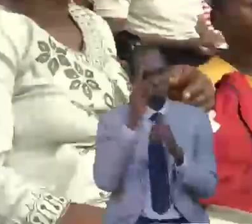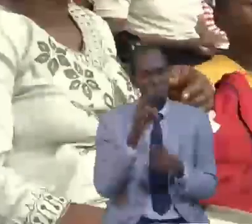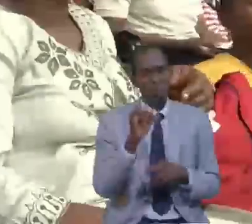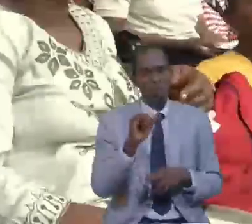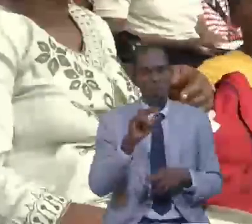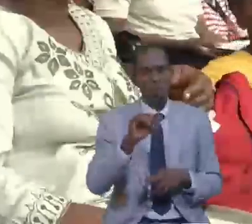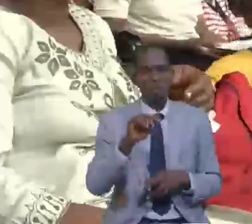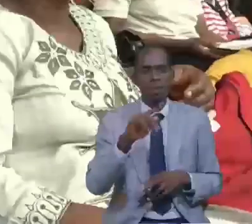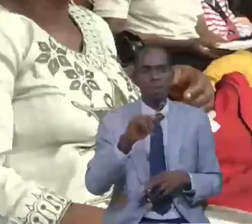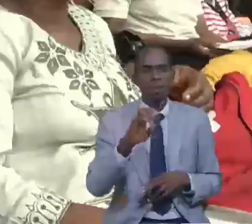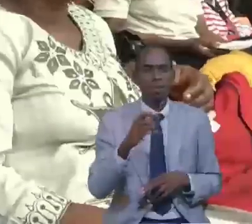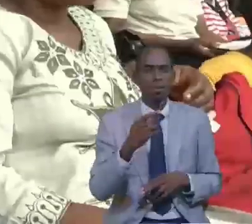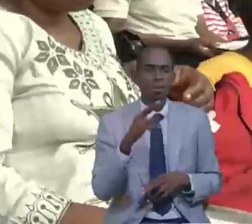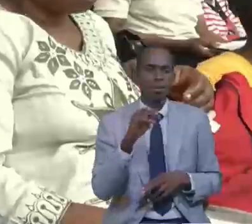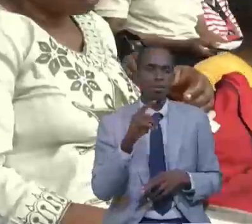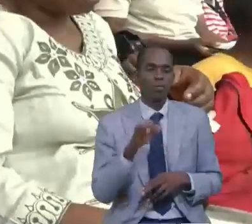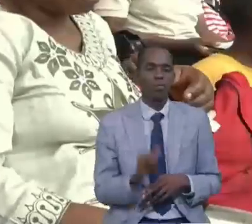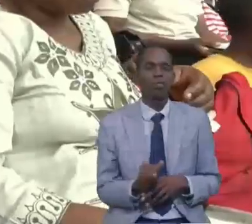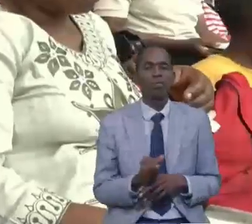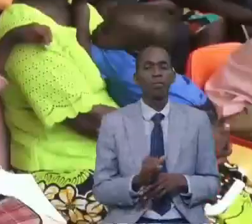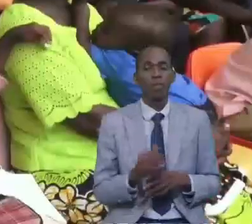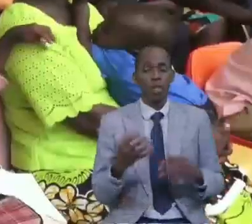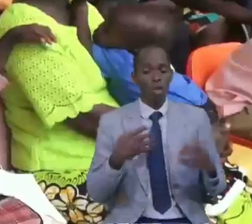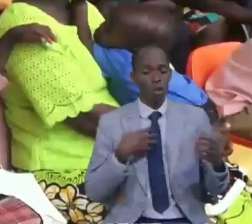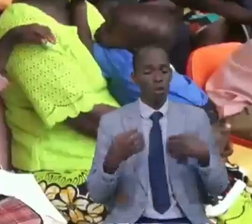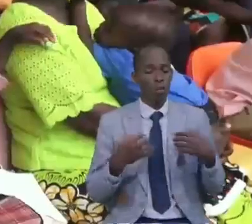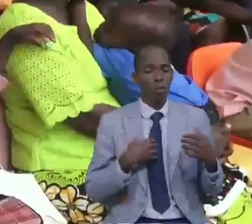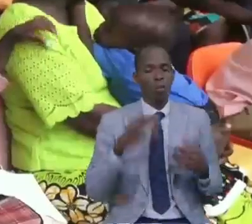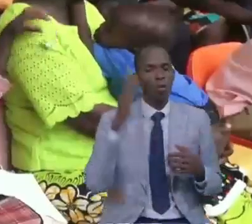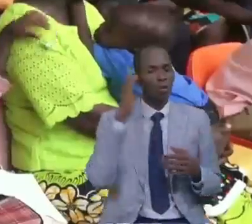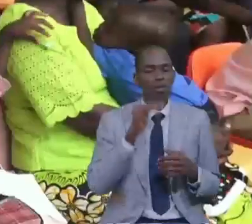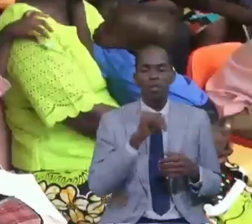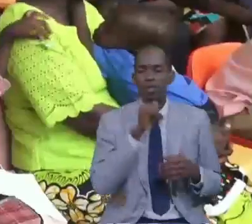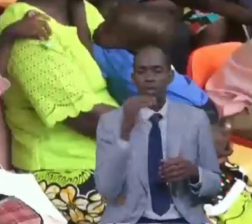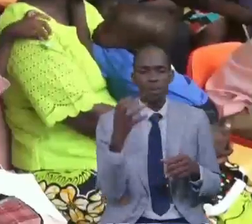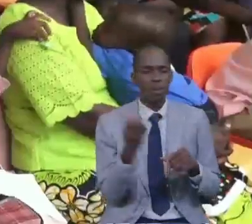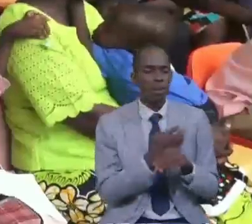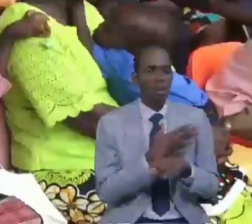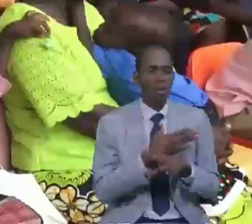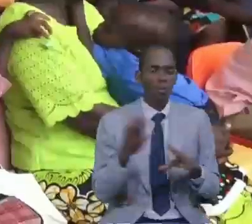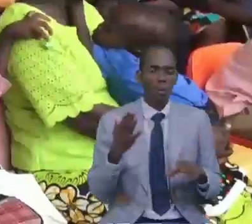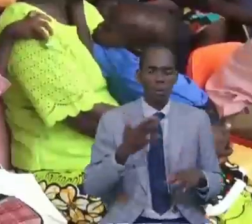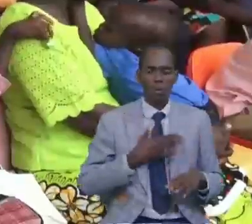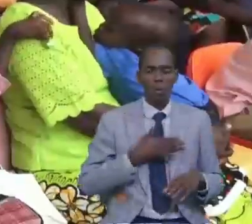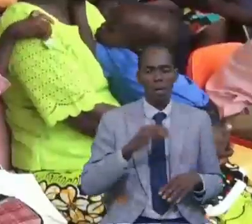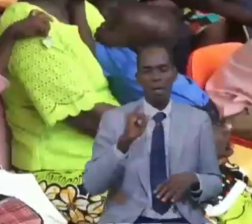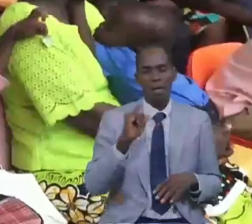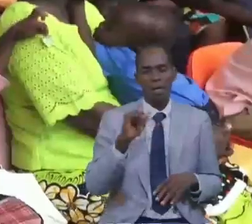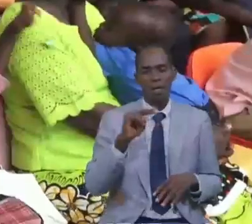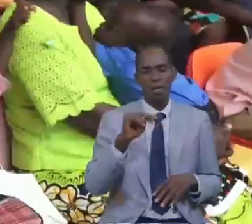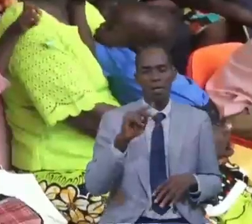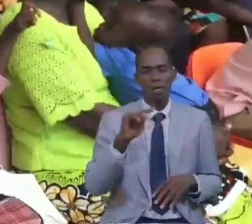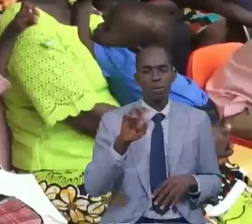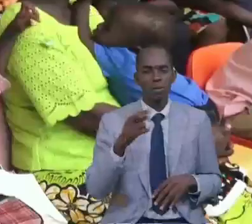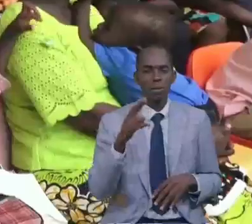steal my integrity. Misbehavior will not steal my integrity.